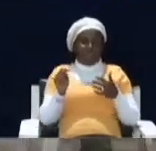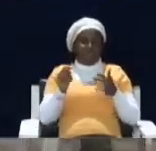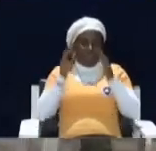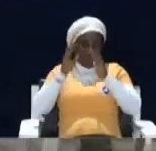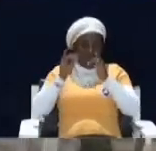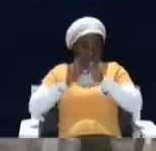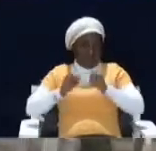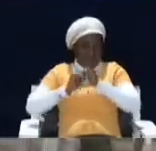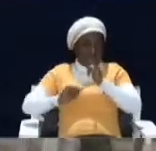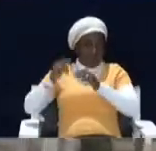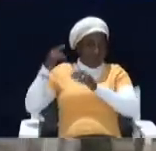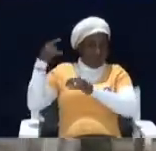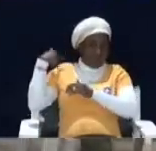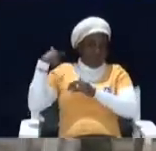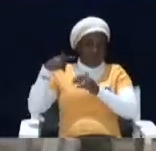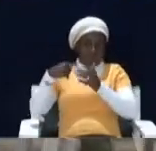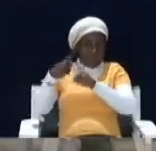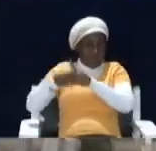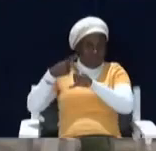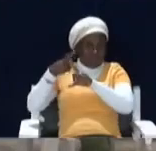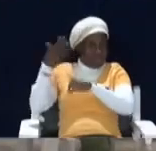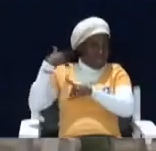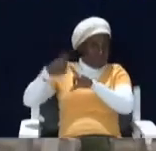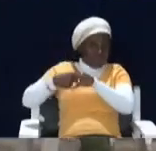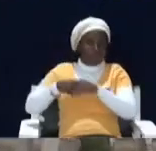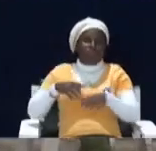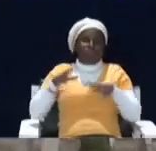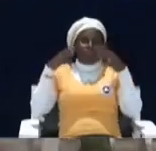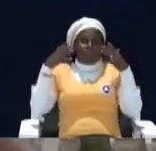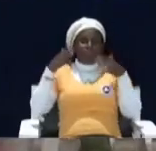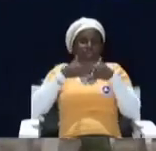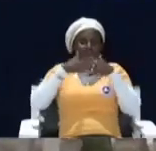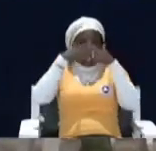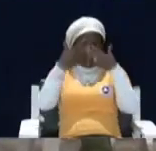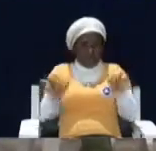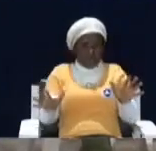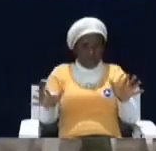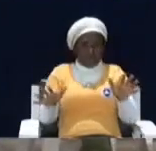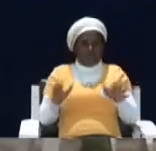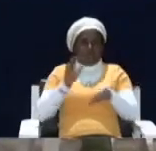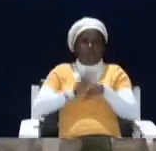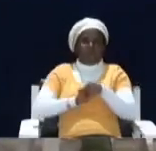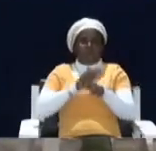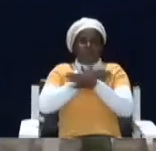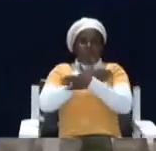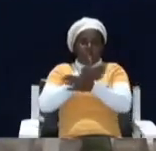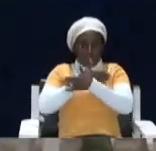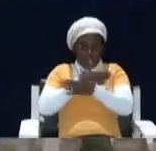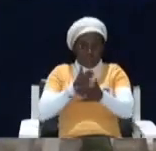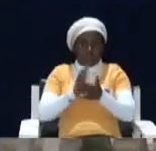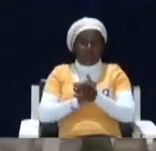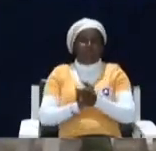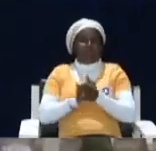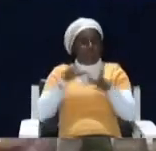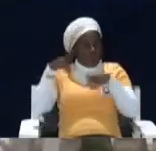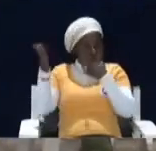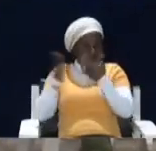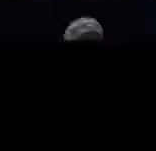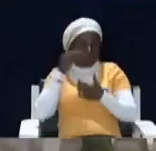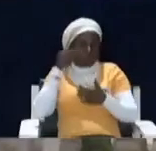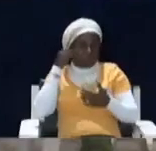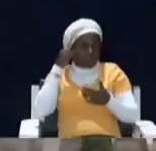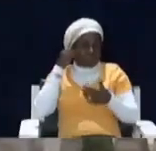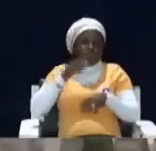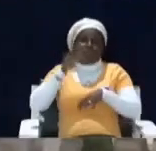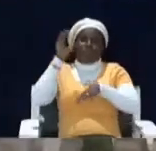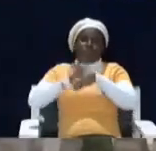last convention. It happened when we closed on Sunday. I went home. On Monday morning, I was